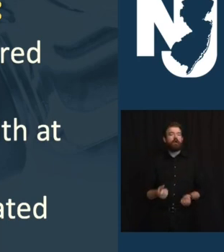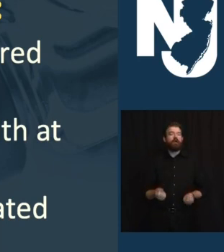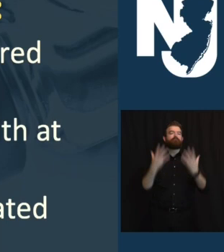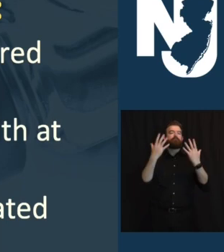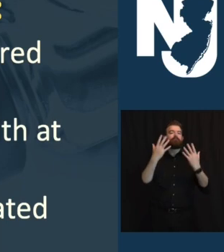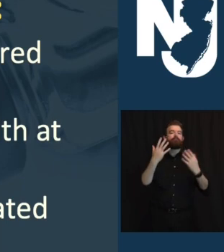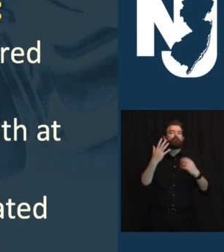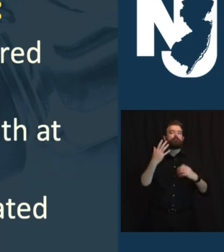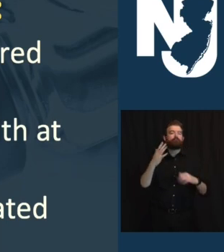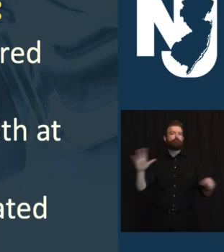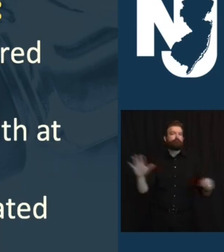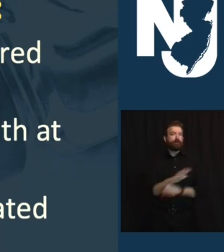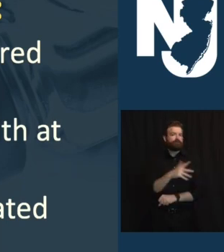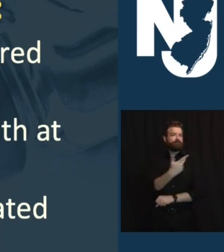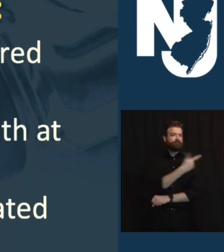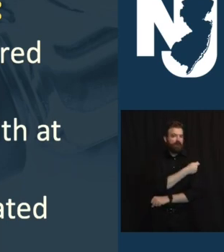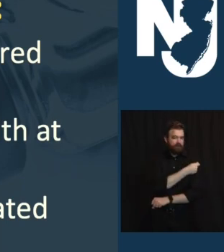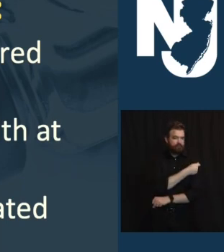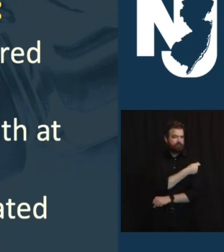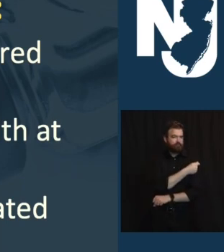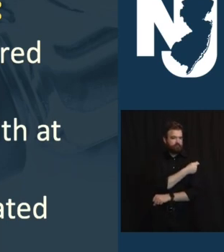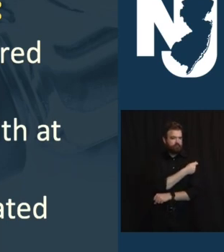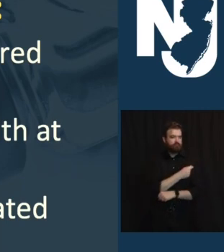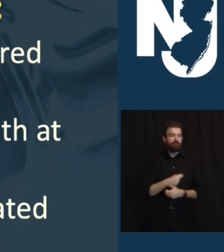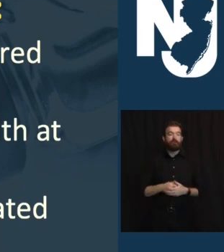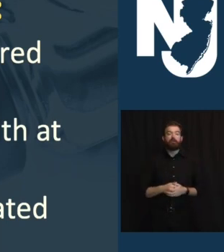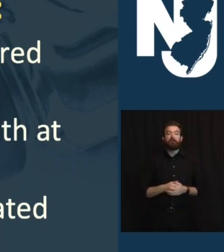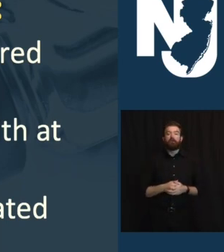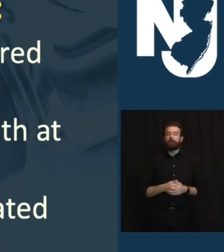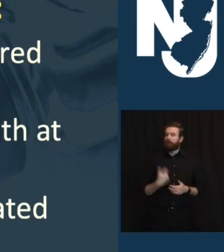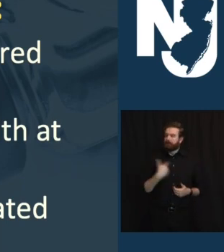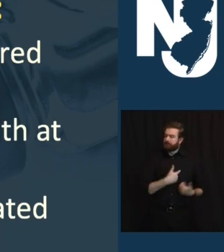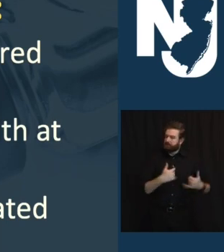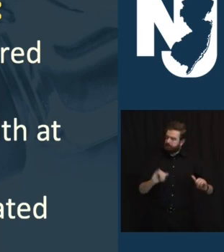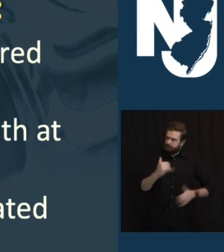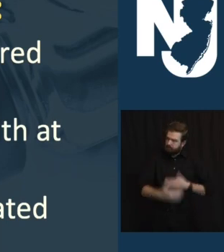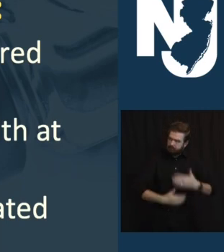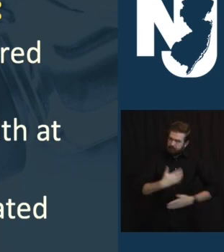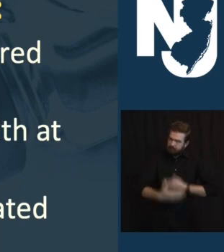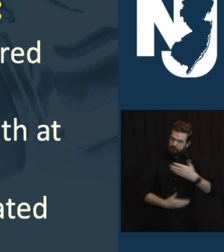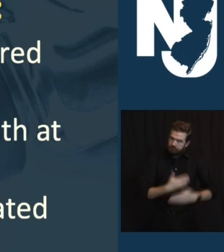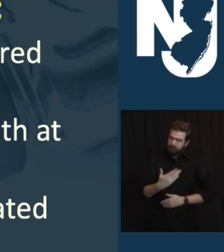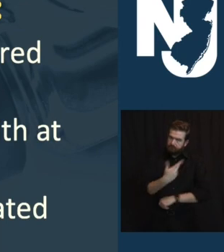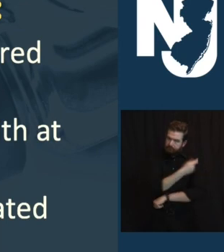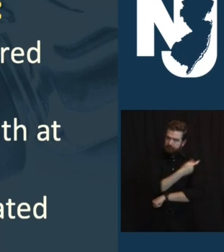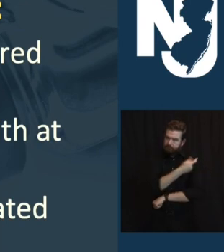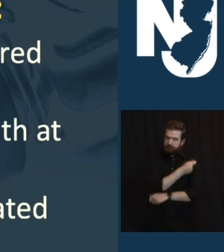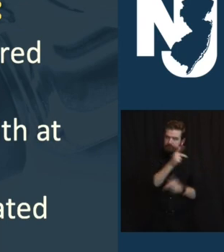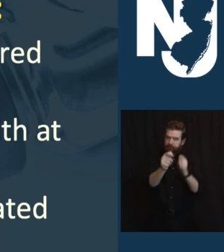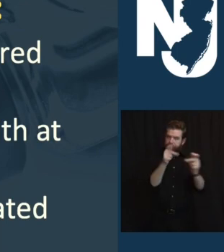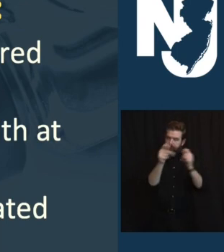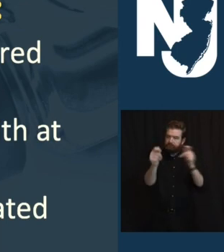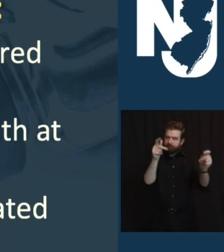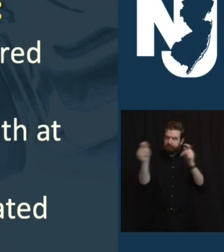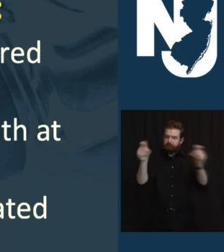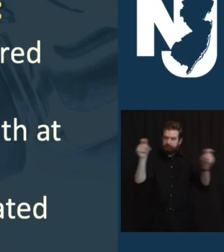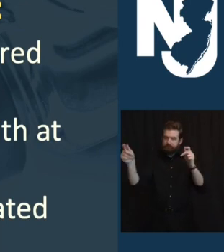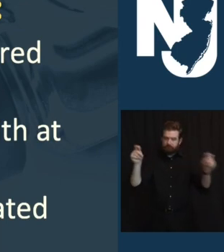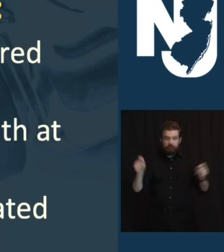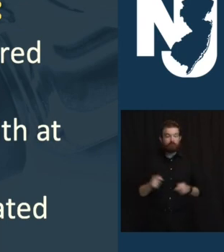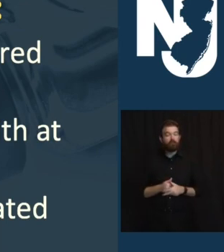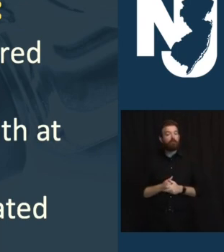a journey that is not nearly over yet, so please know that. But as I have noted before, and it bears